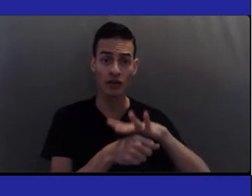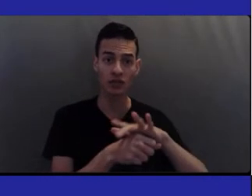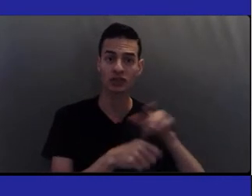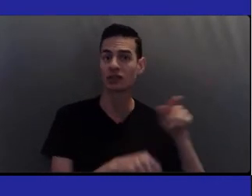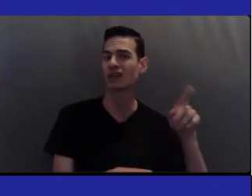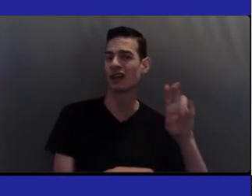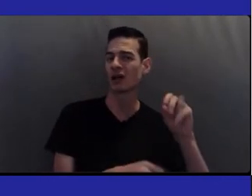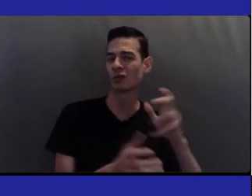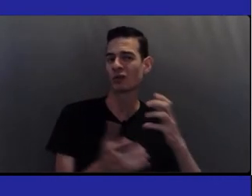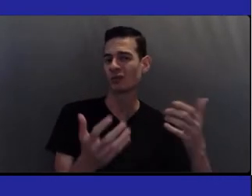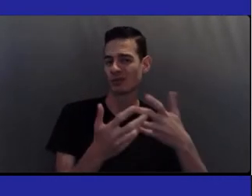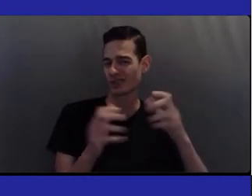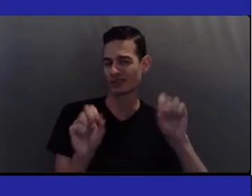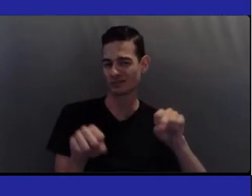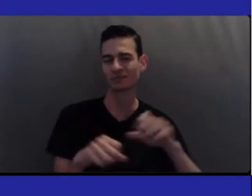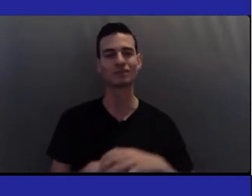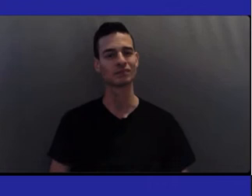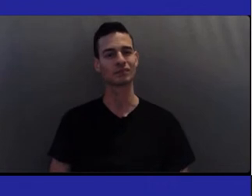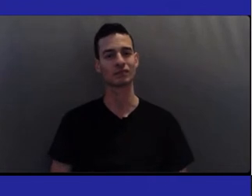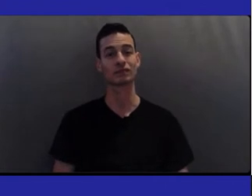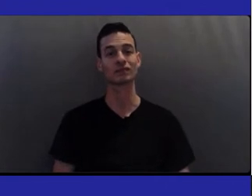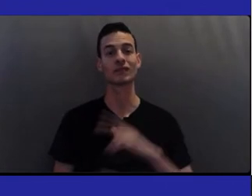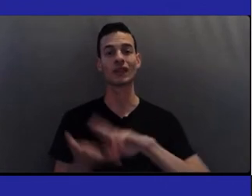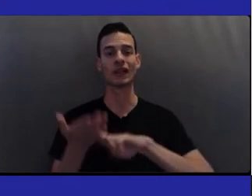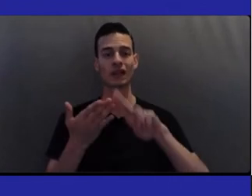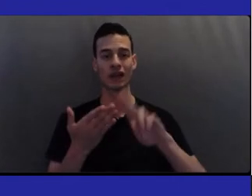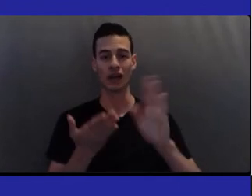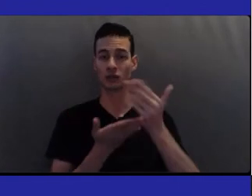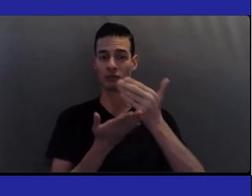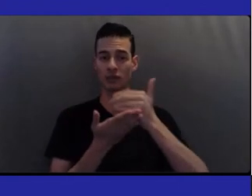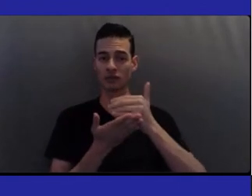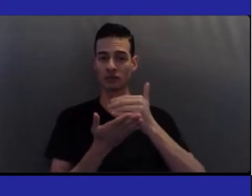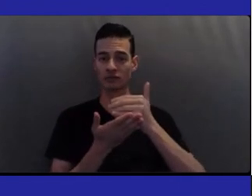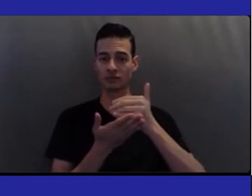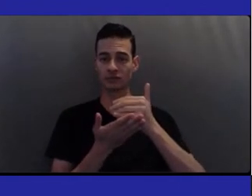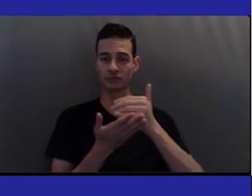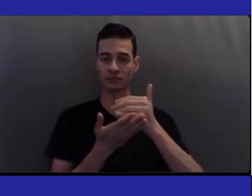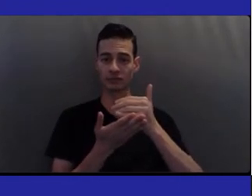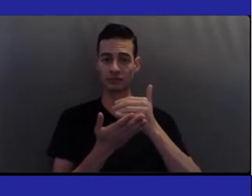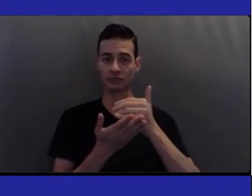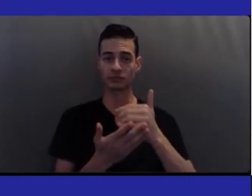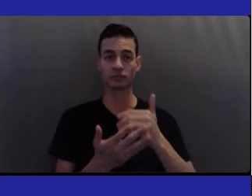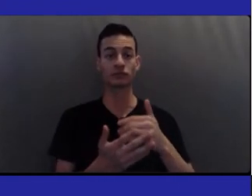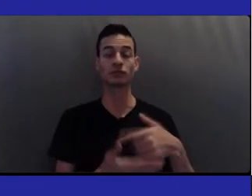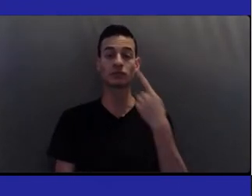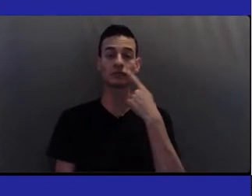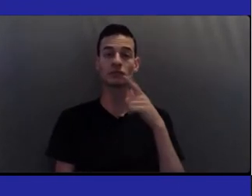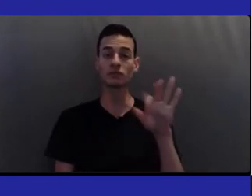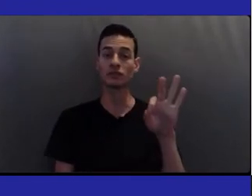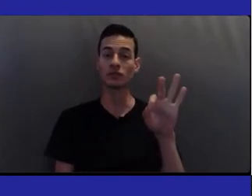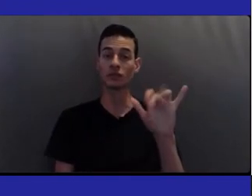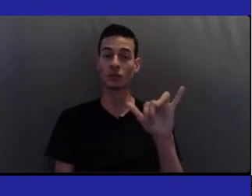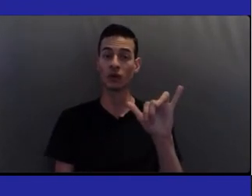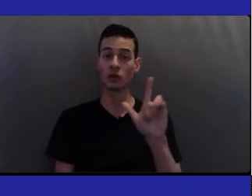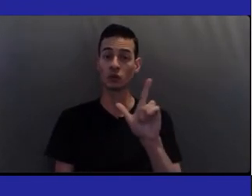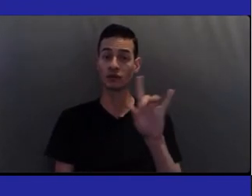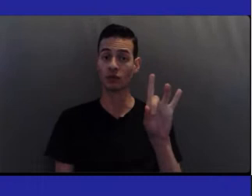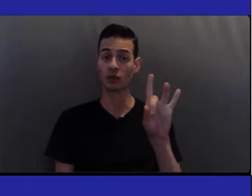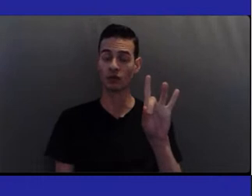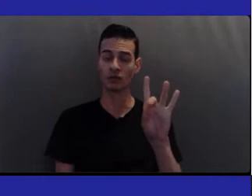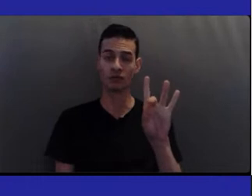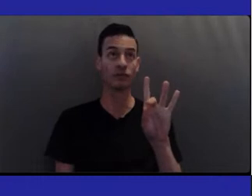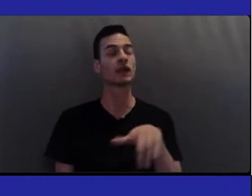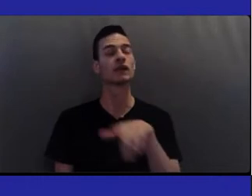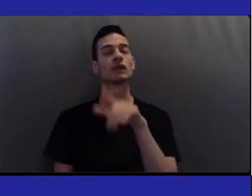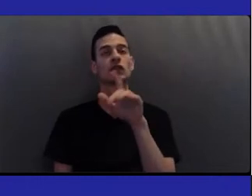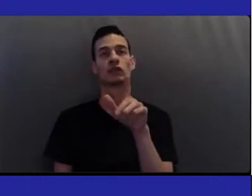Here is the contract budget for fiscal years from 2024 through 2028. The total